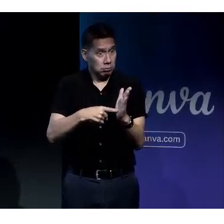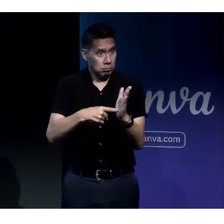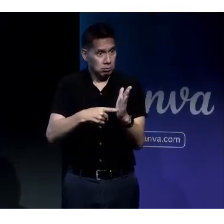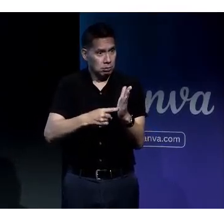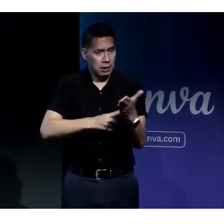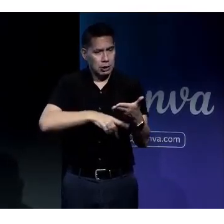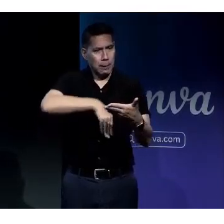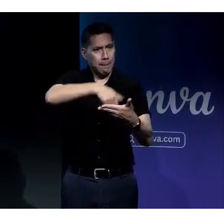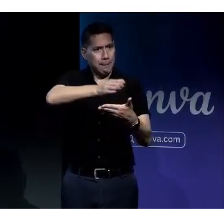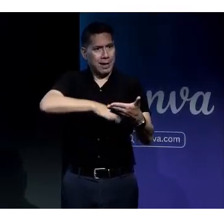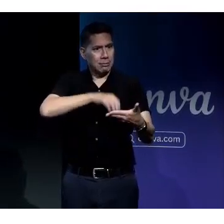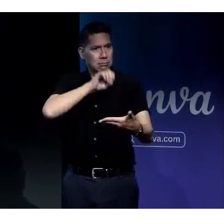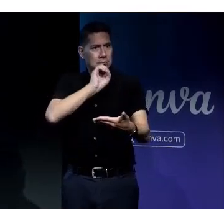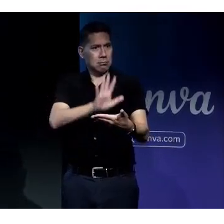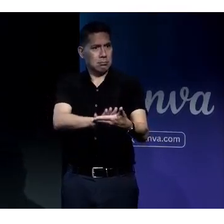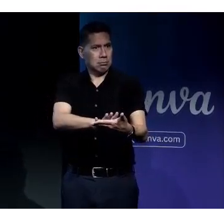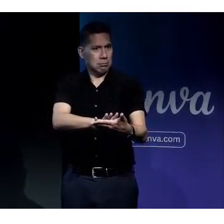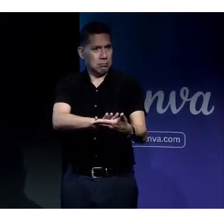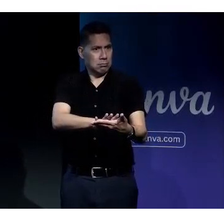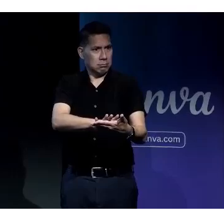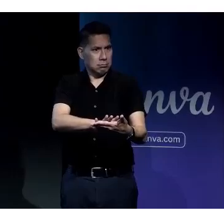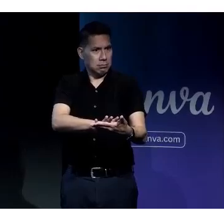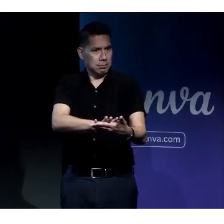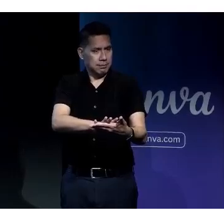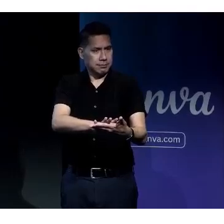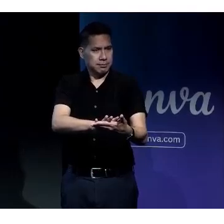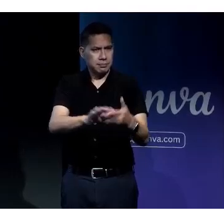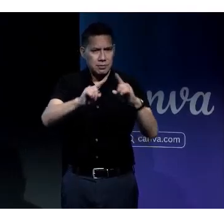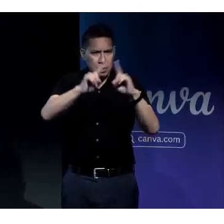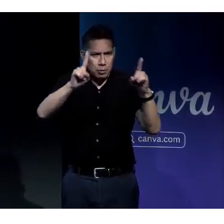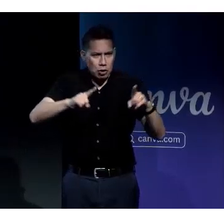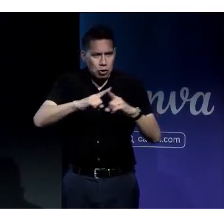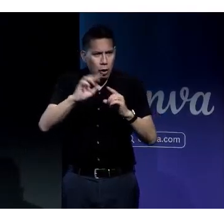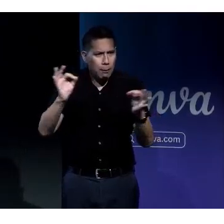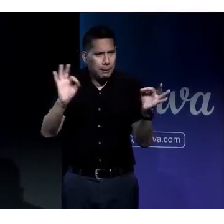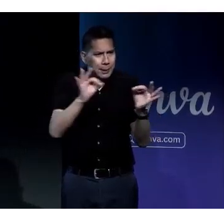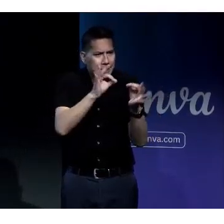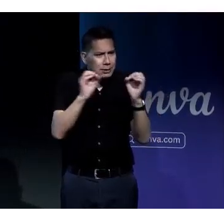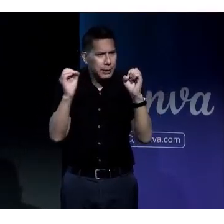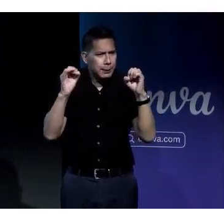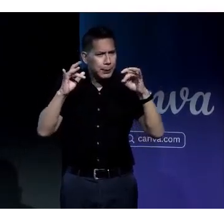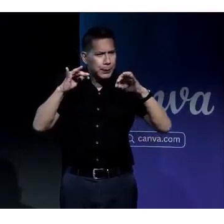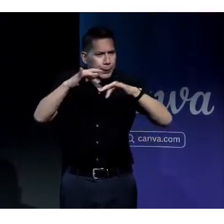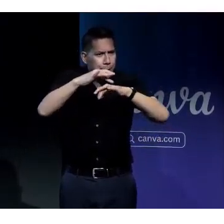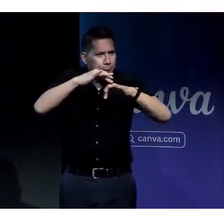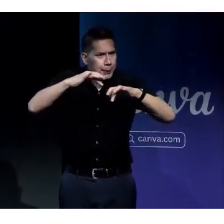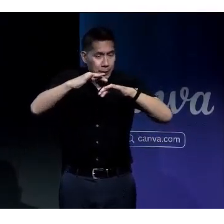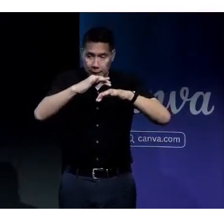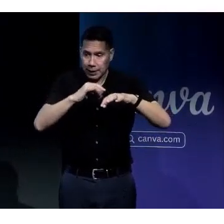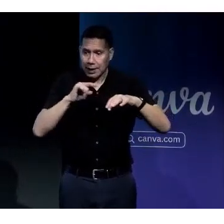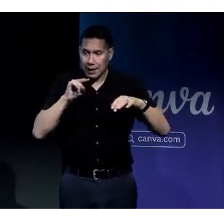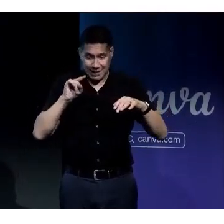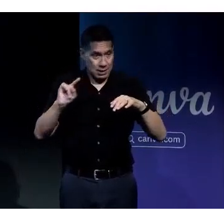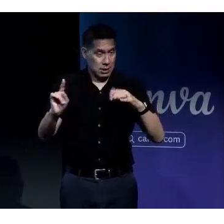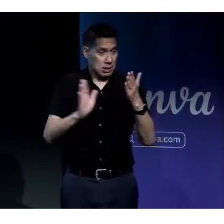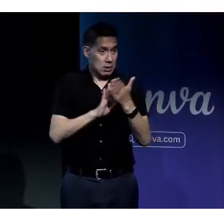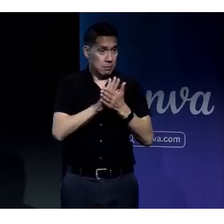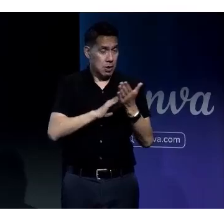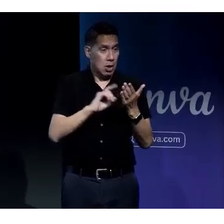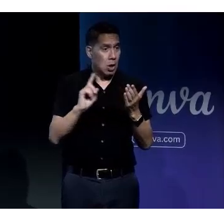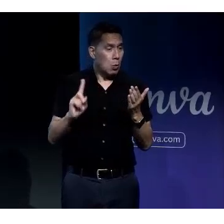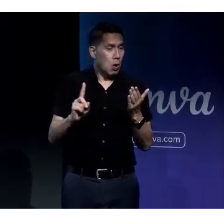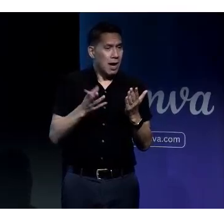onto the picture, onto the page, which is a picture of bees swarming. Our image is separately represented in